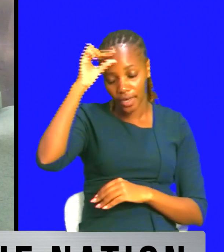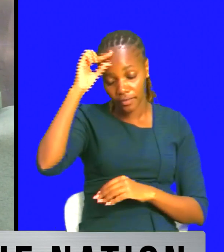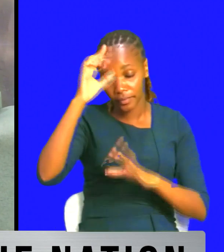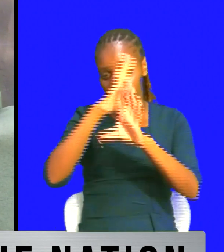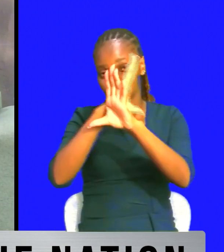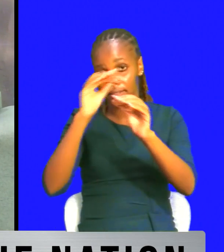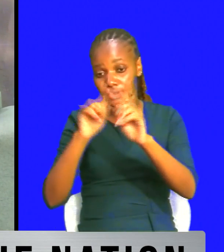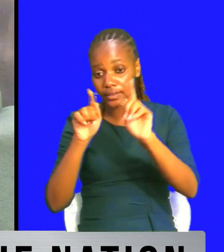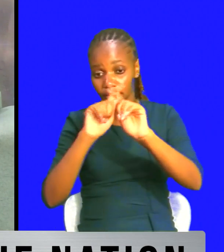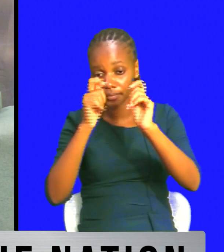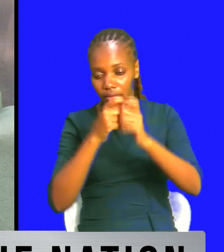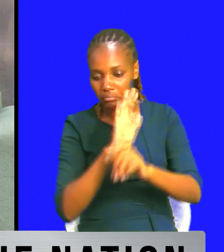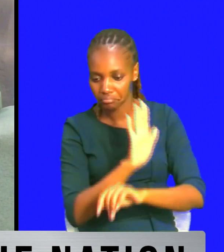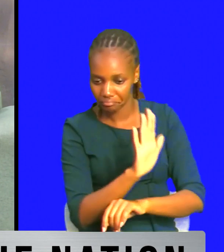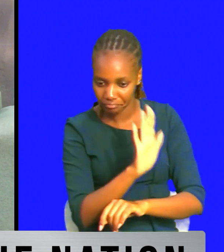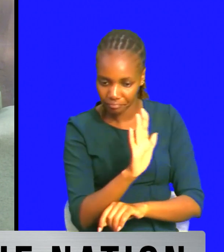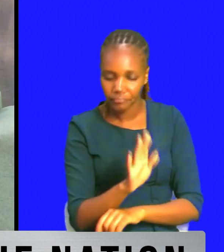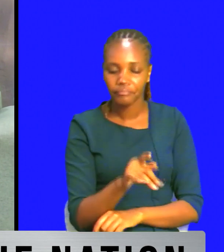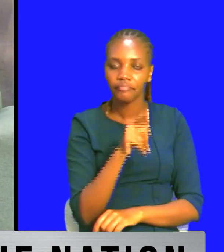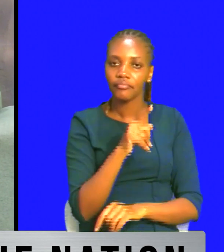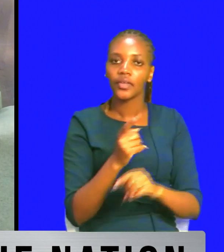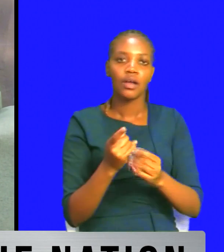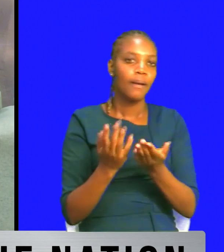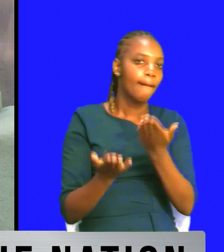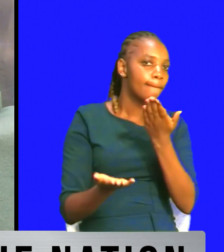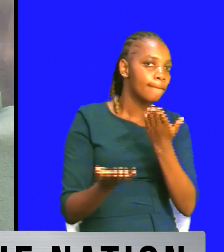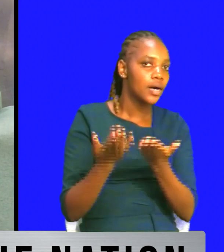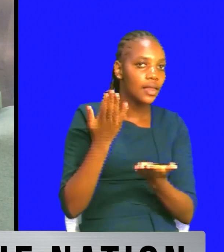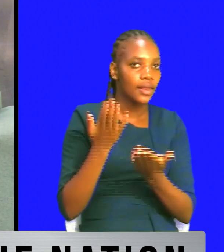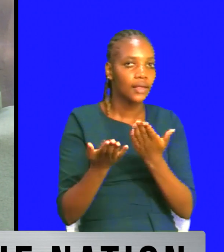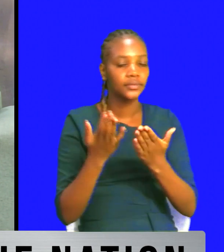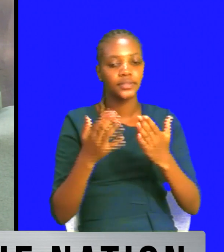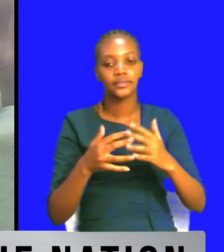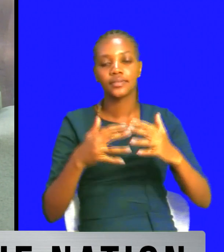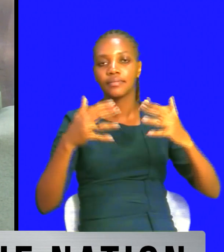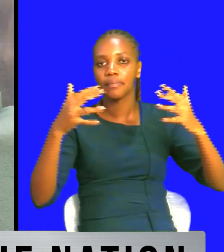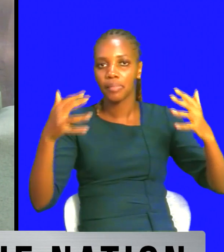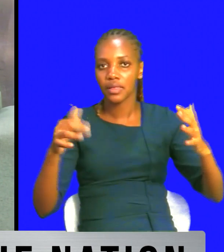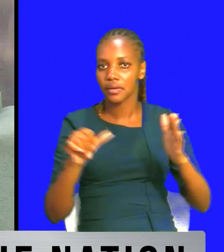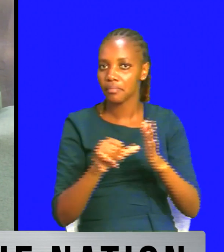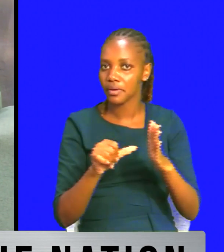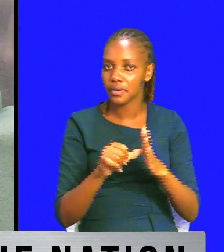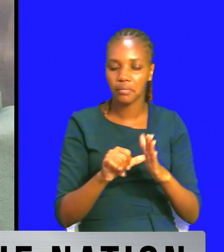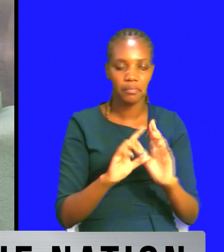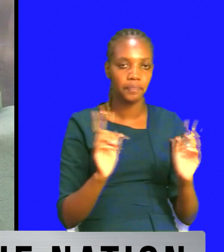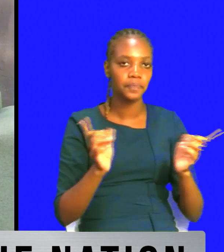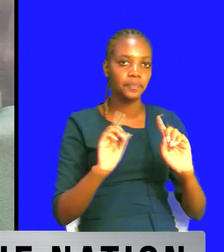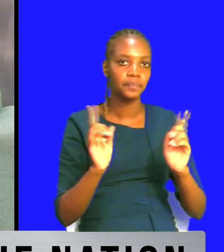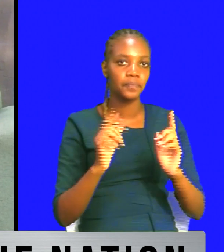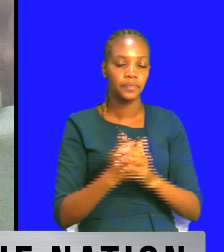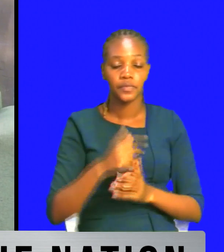team, are not balancing the macro problems versus the micro